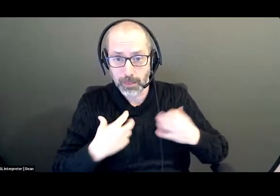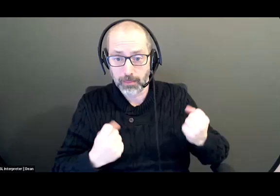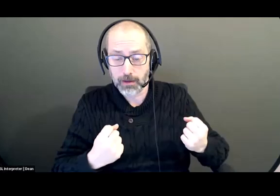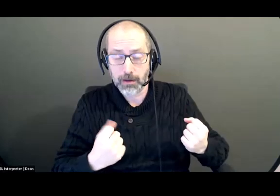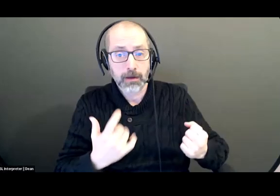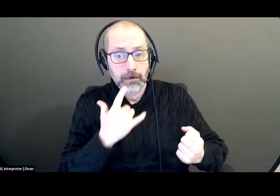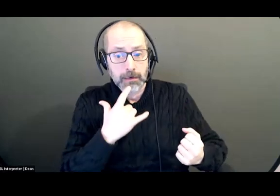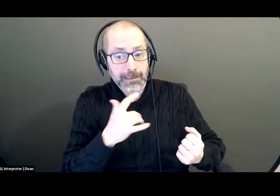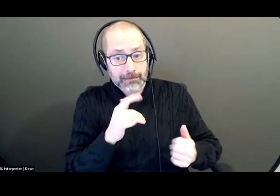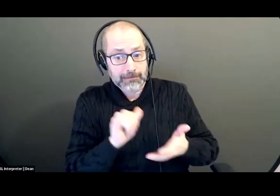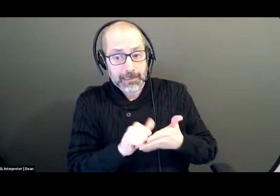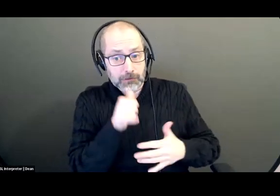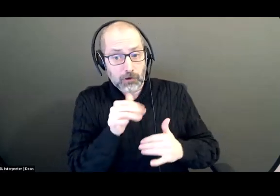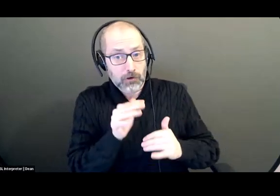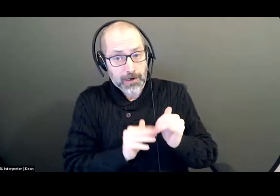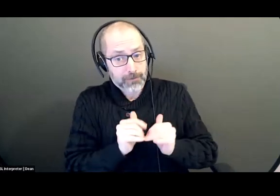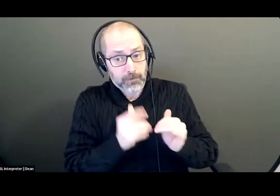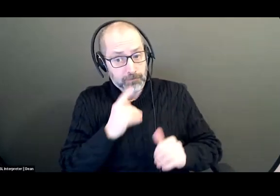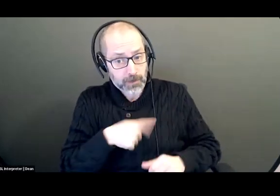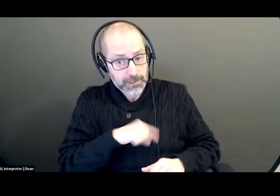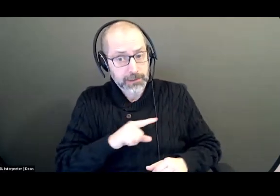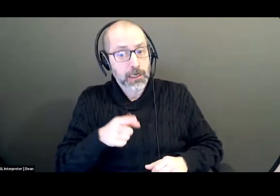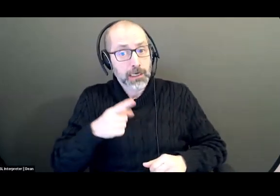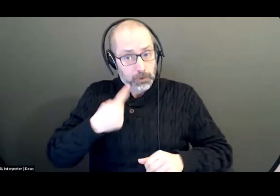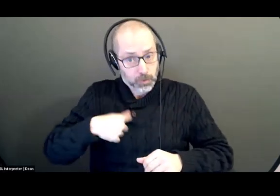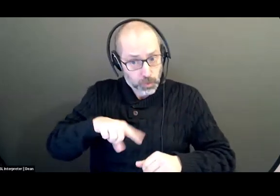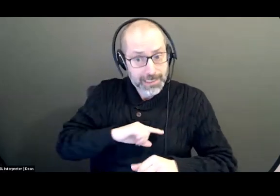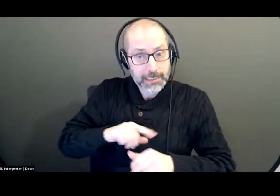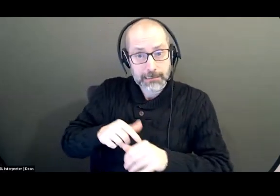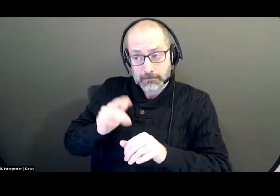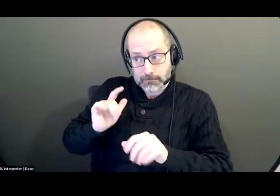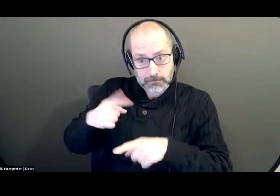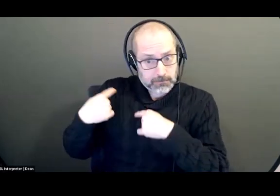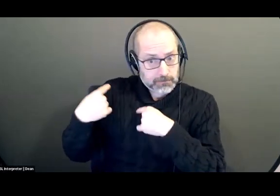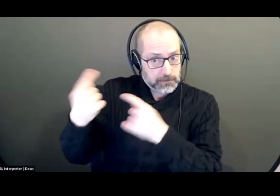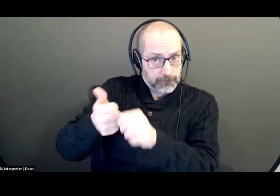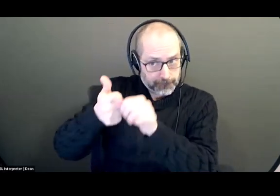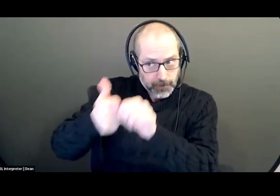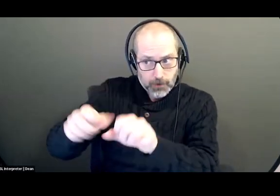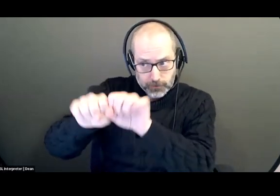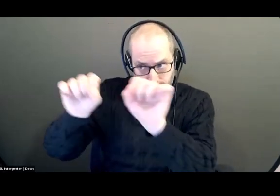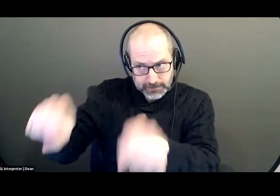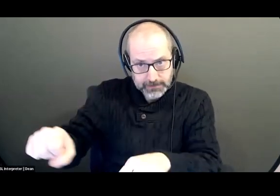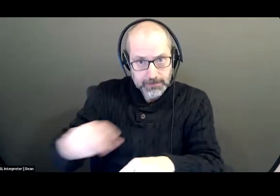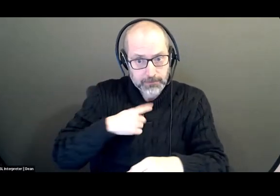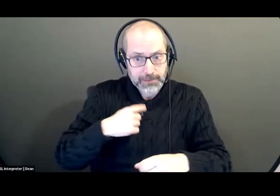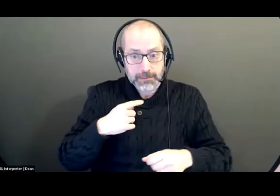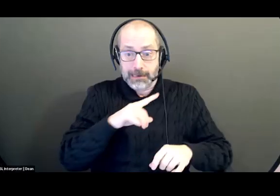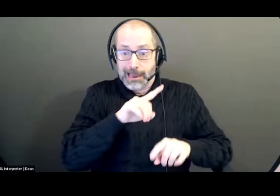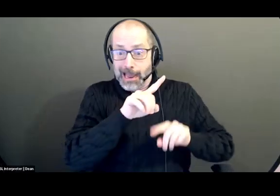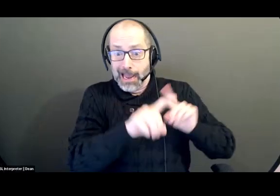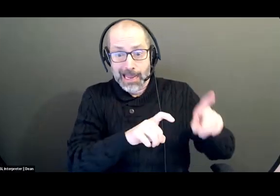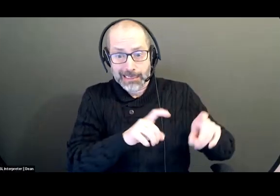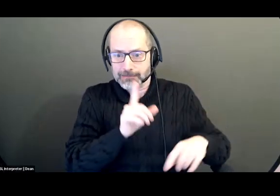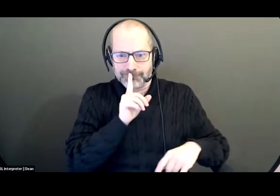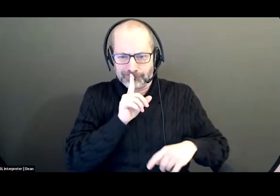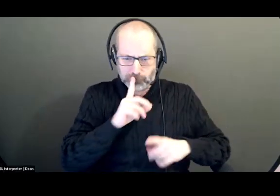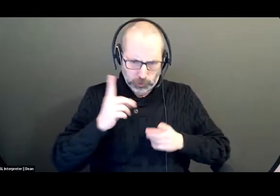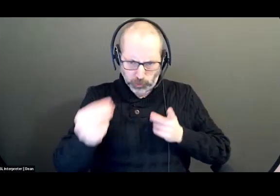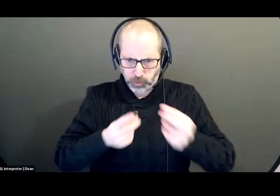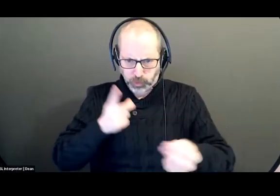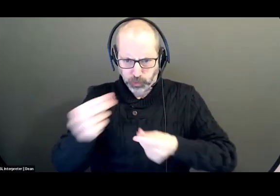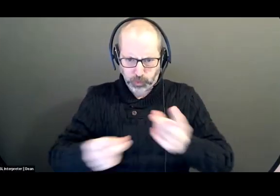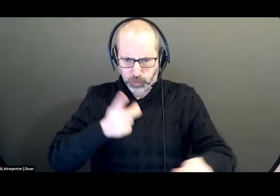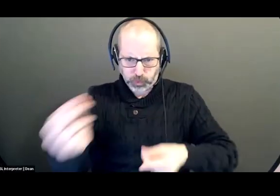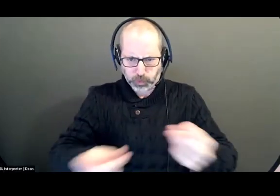residents approach health and decision-making. And for us, that wasn't always comfortable because we are very system-based.